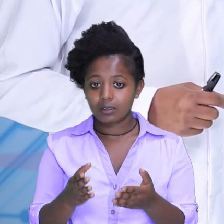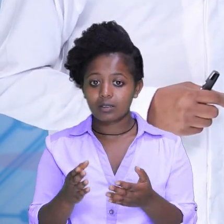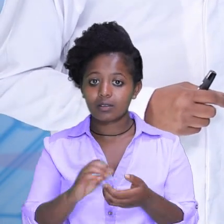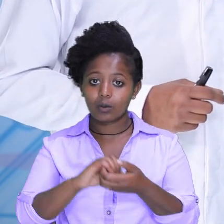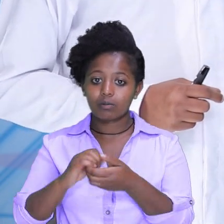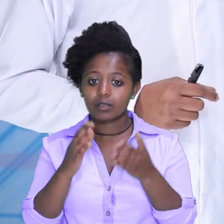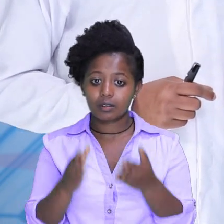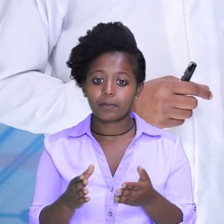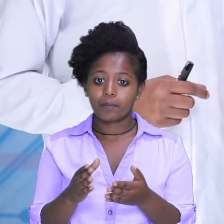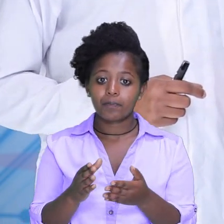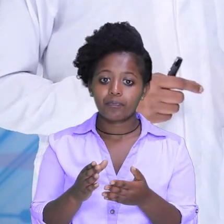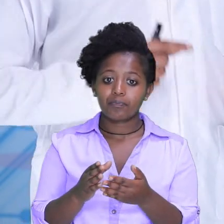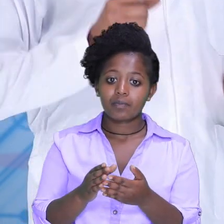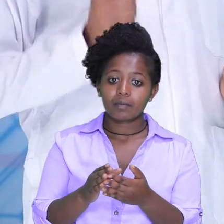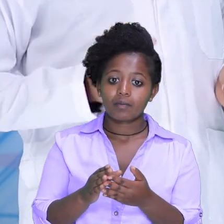COMCON.